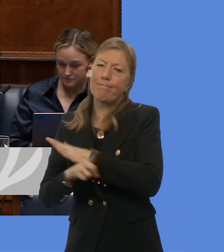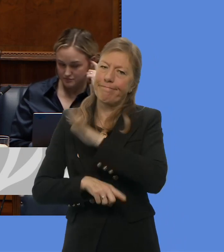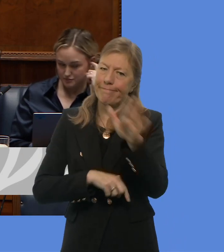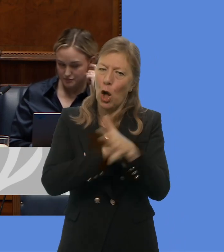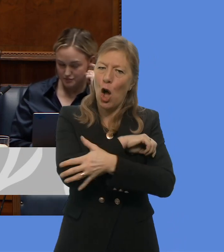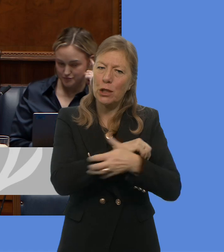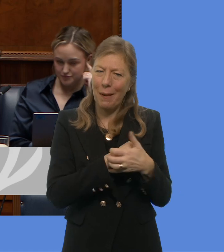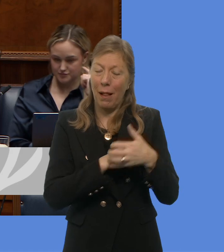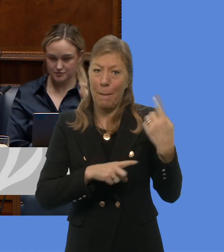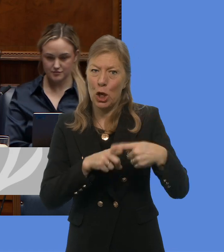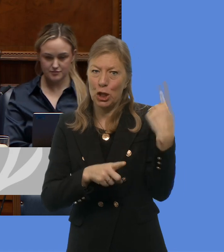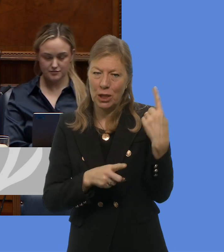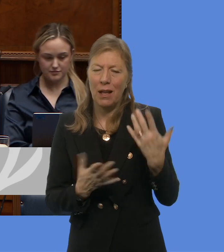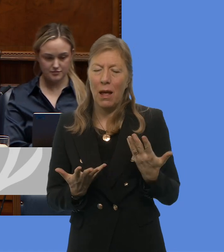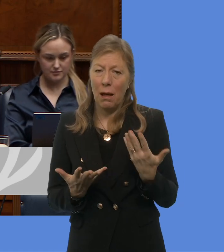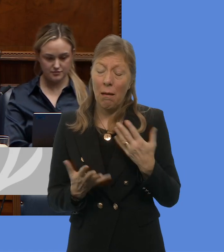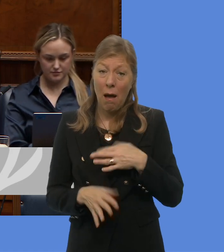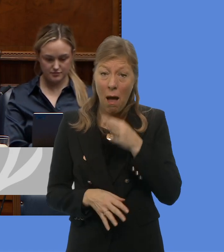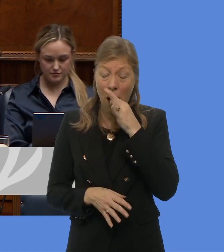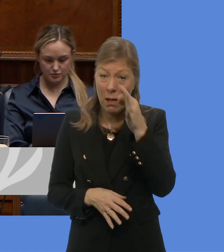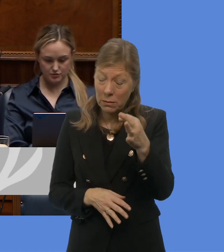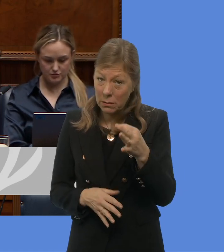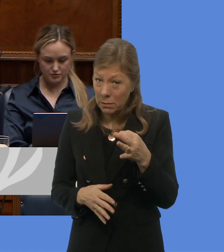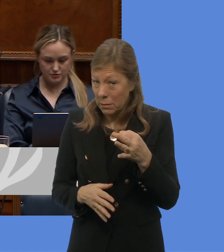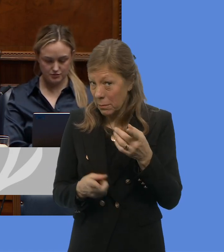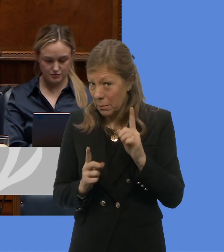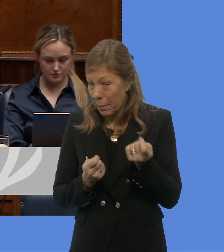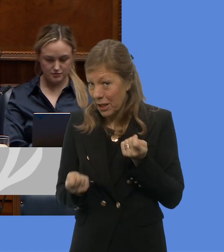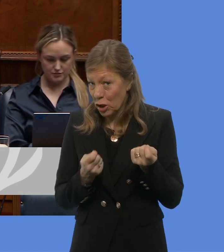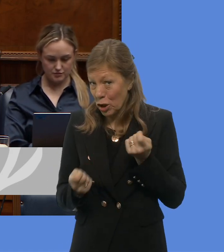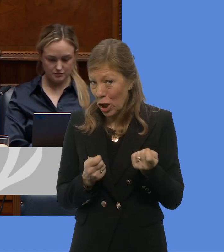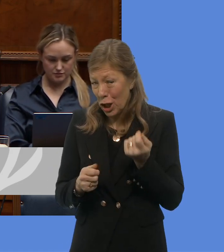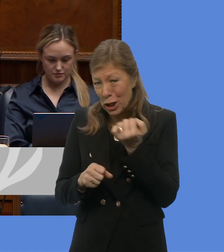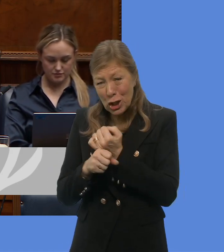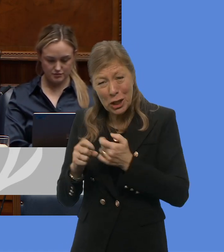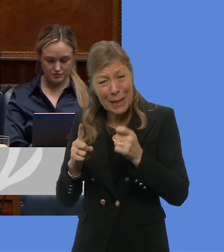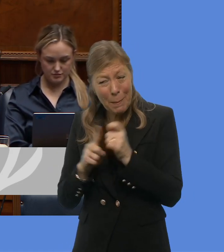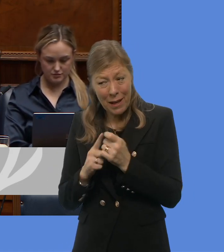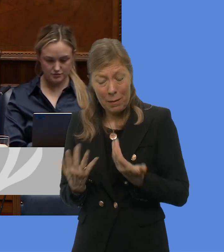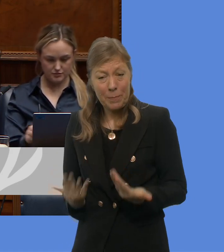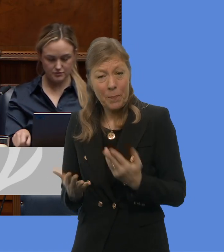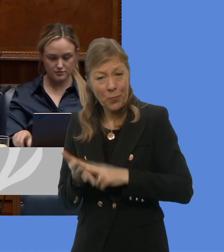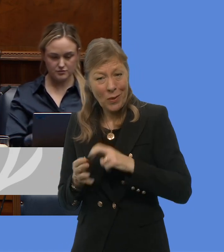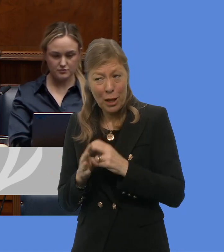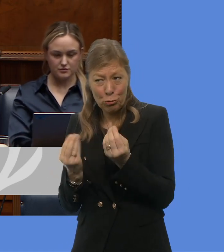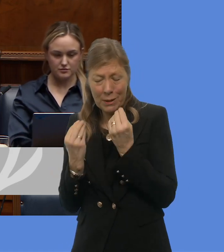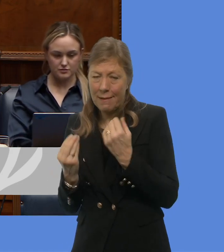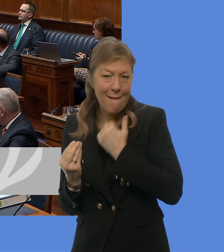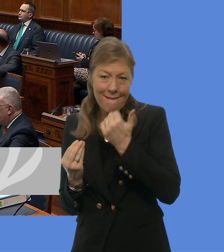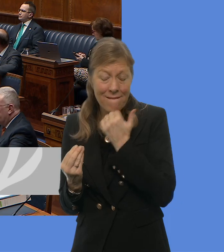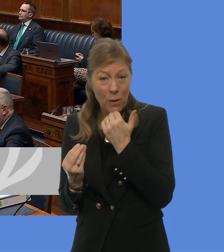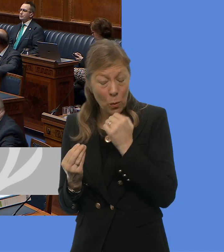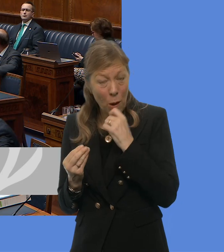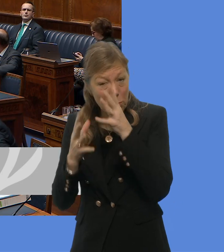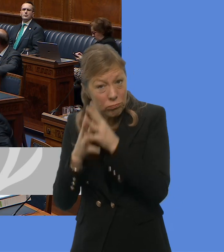his plan to increase the number of GPs being trained in Northern Ireland and a possible timescale to achieve